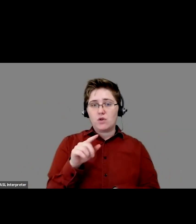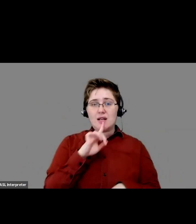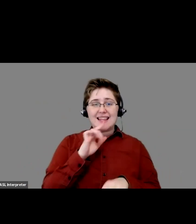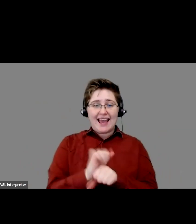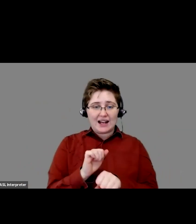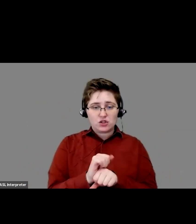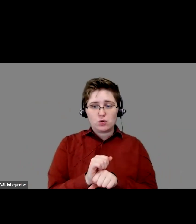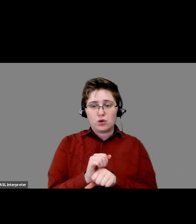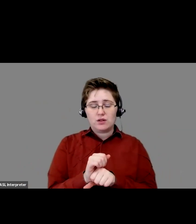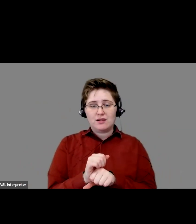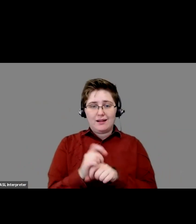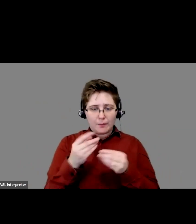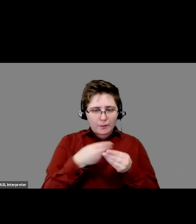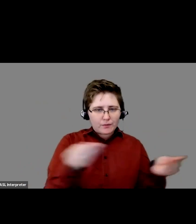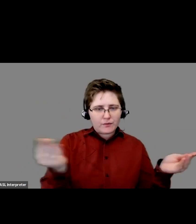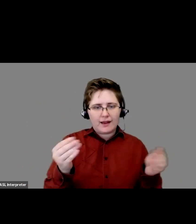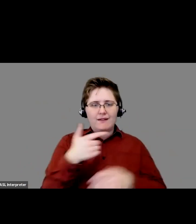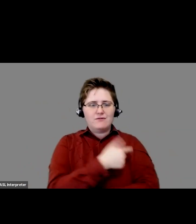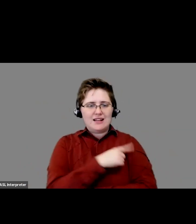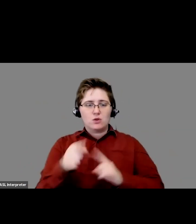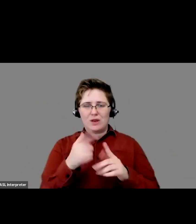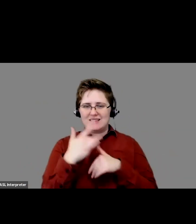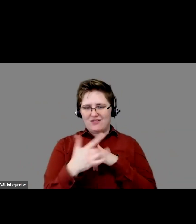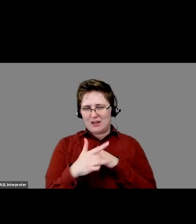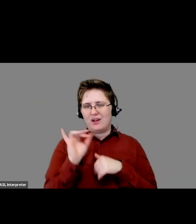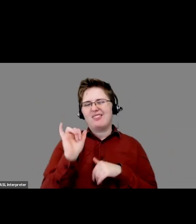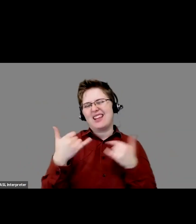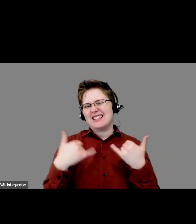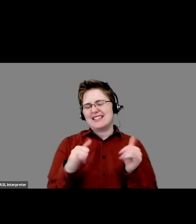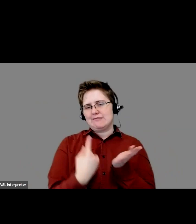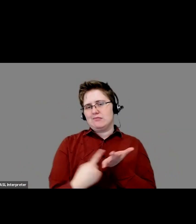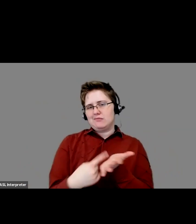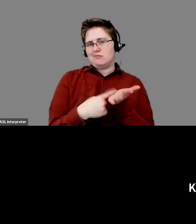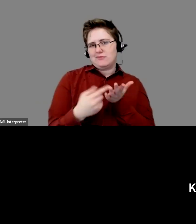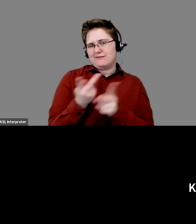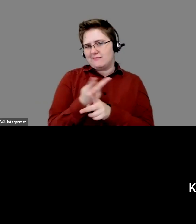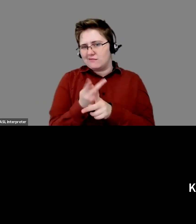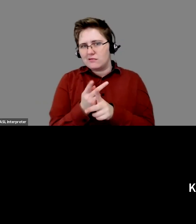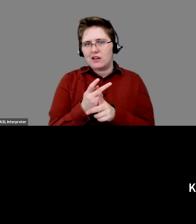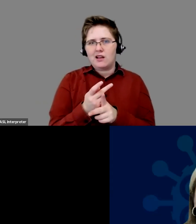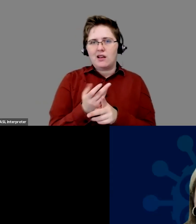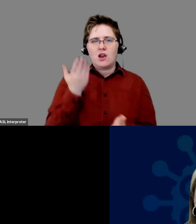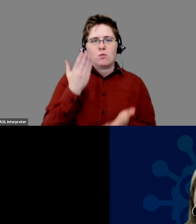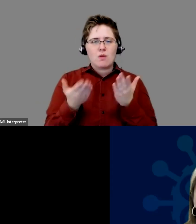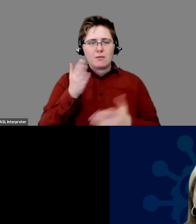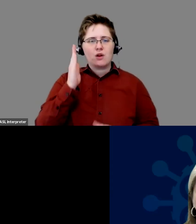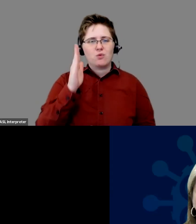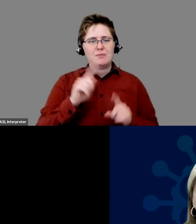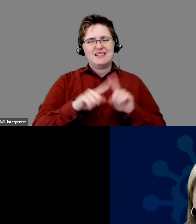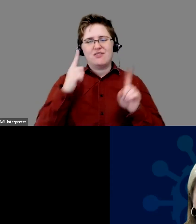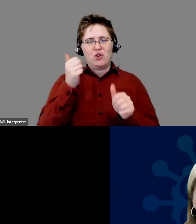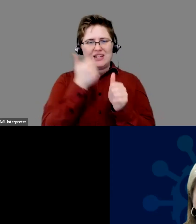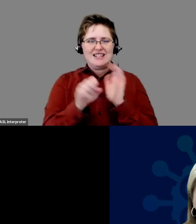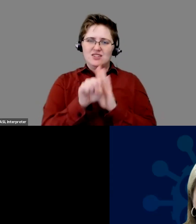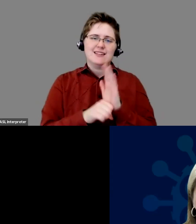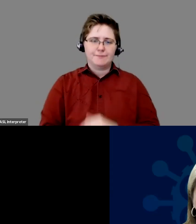actual dissemination of vaccines once that becomes available. That's still in talks and being worked out, and will likely probably be different per each